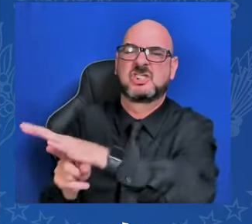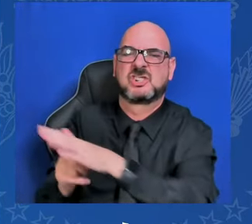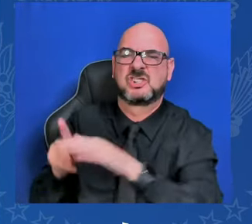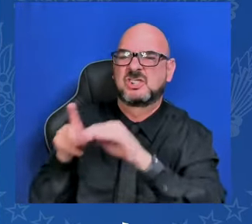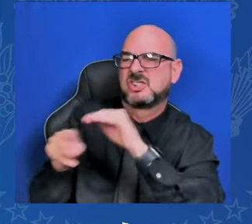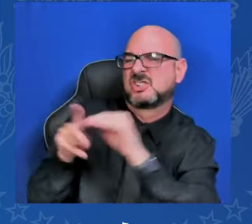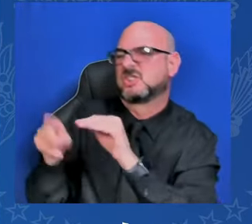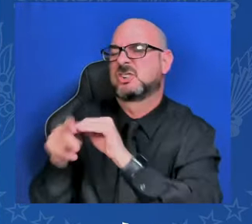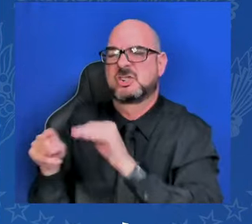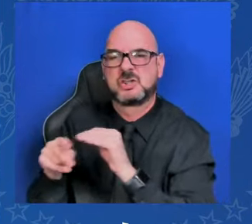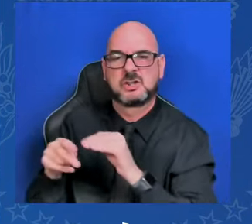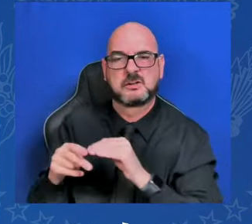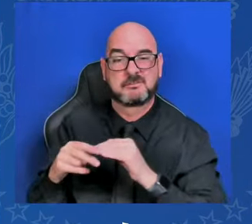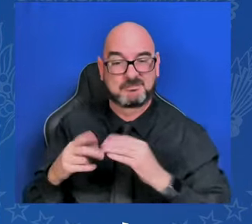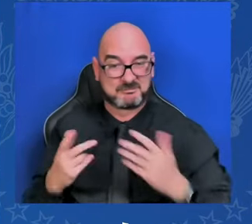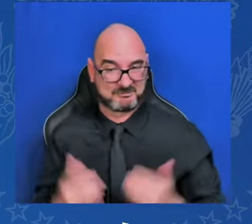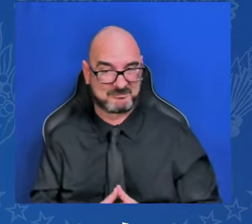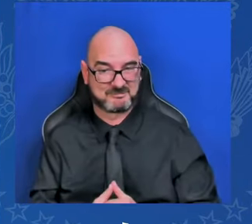Bless me, Father.